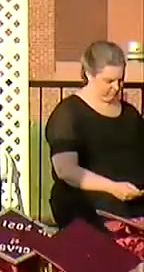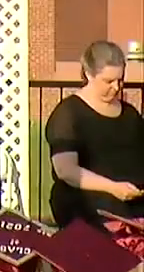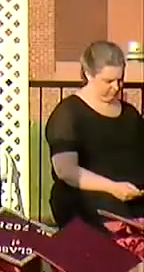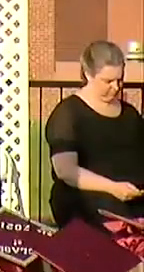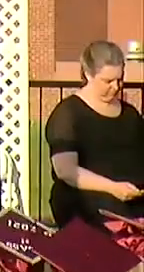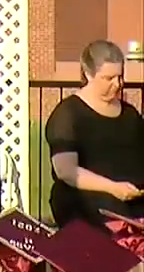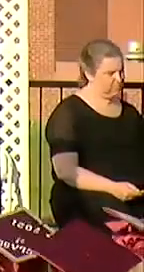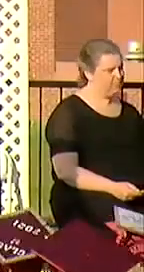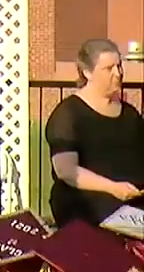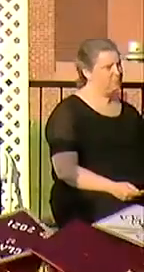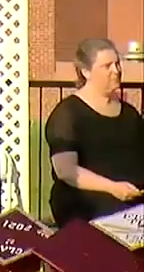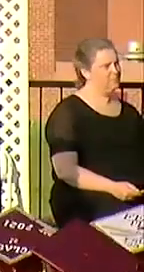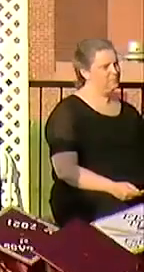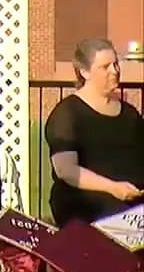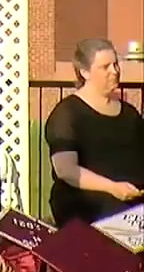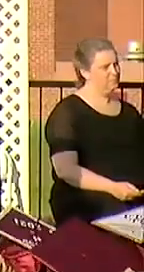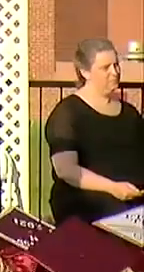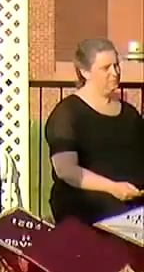Caroline Louise Burnett.